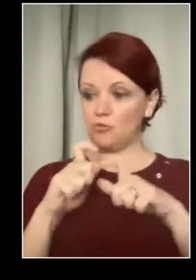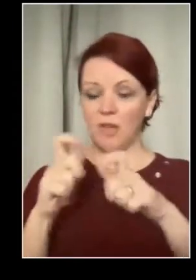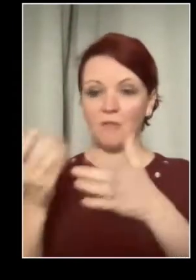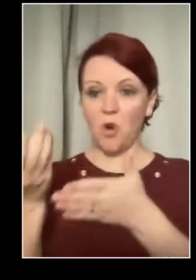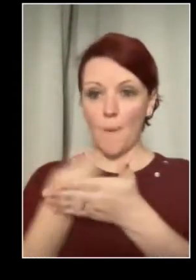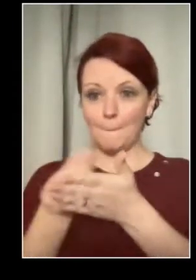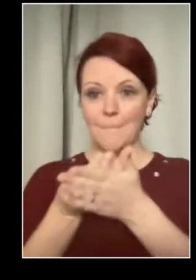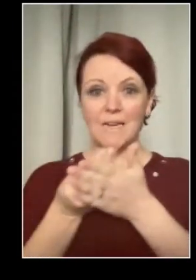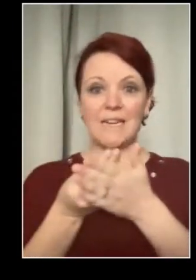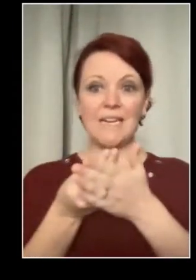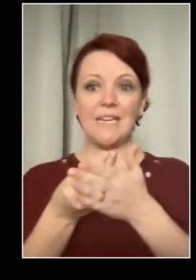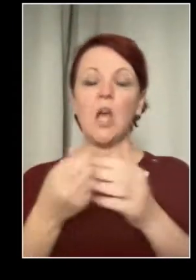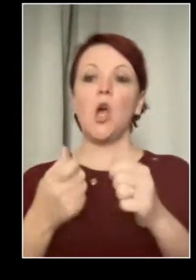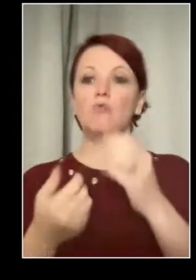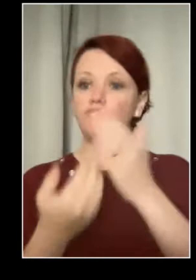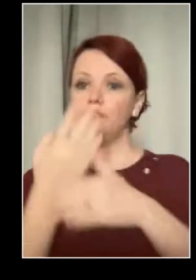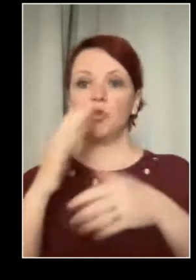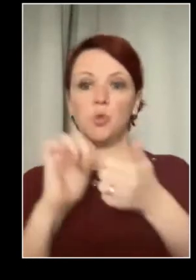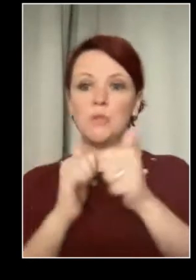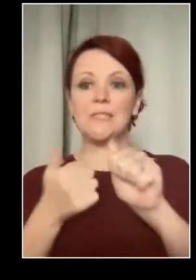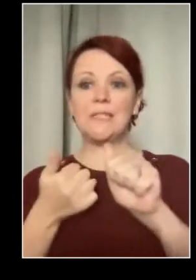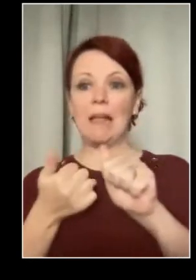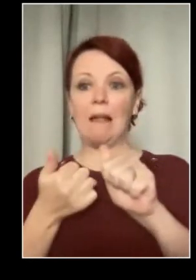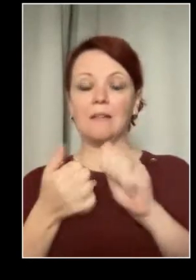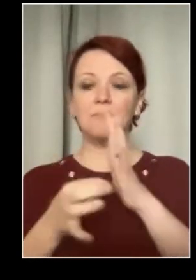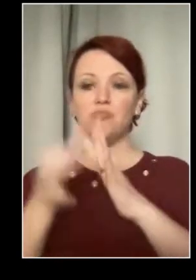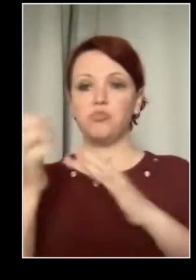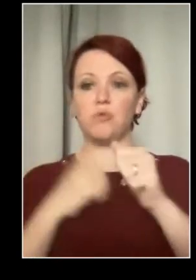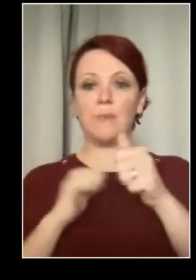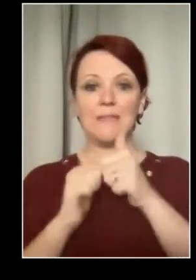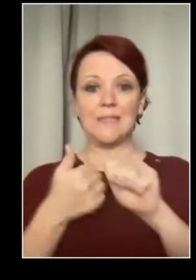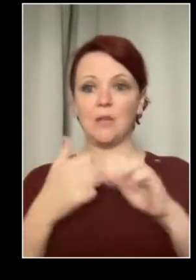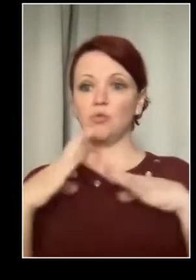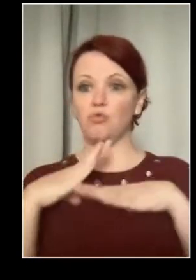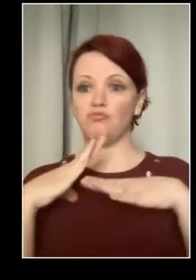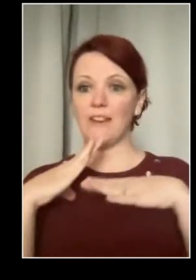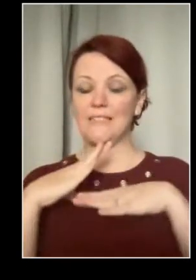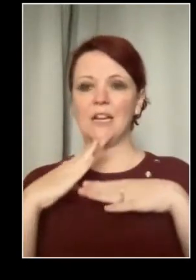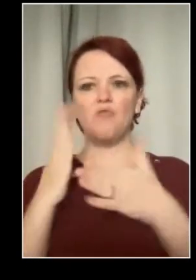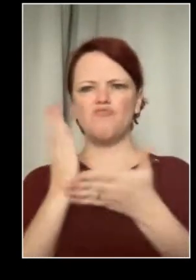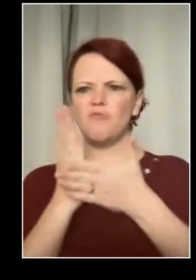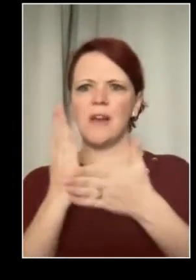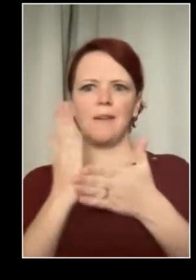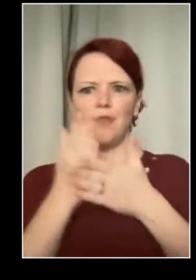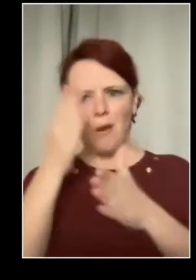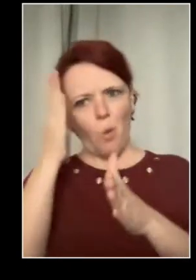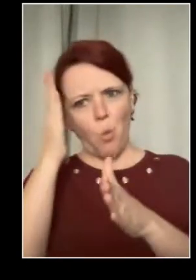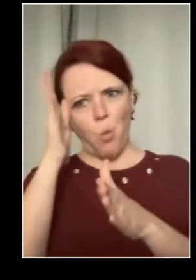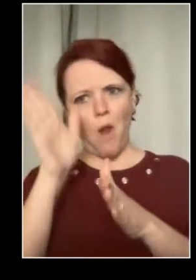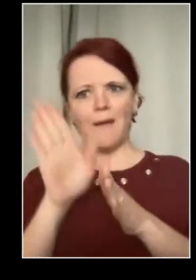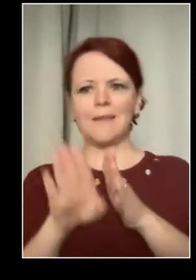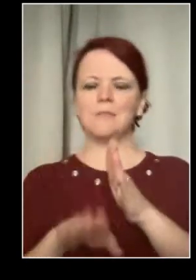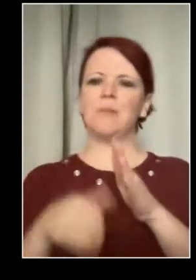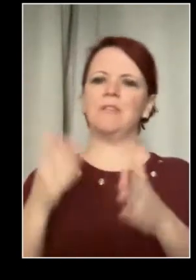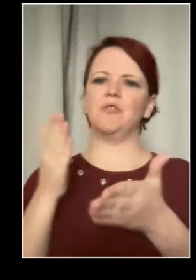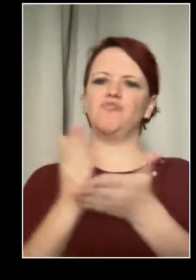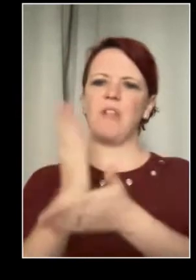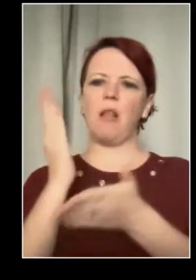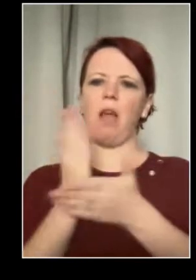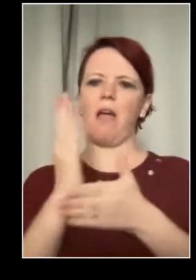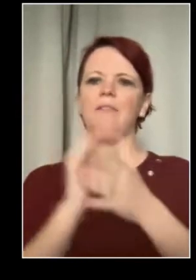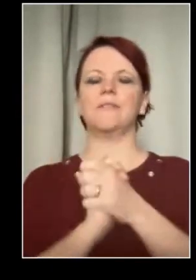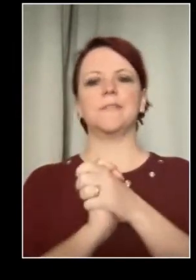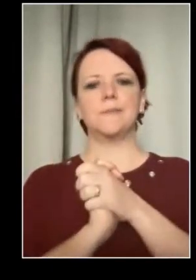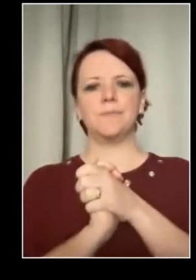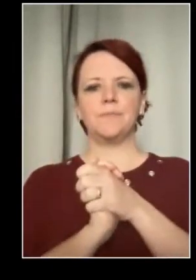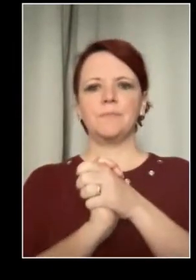skills, enhanced my existing skills, and gave me real hands-on work experience. Launching my career and sending me on multiple exciting